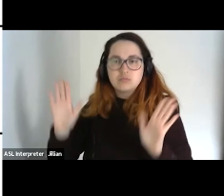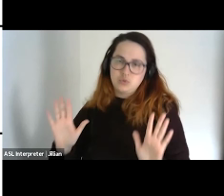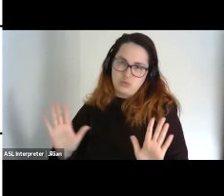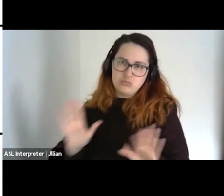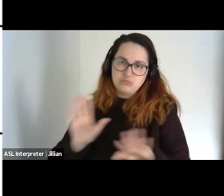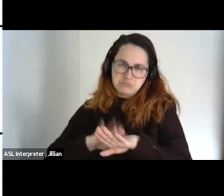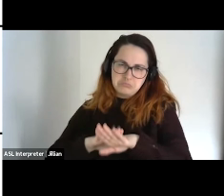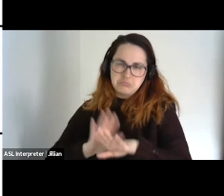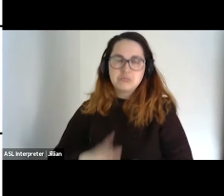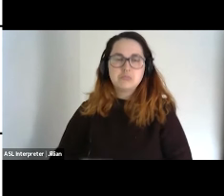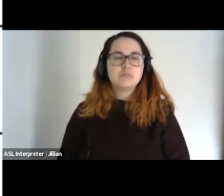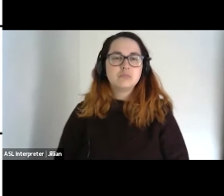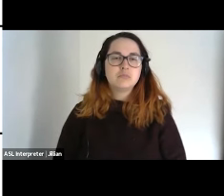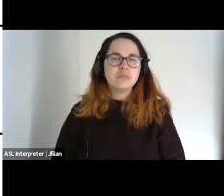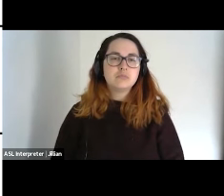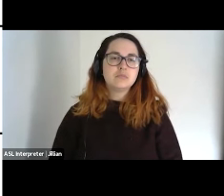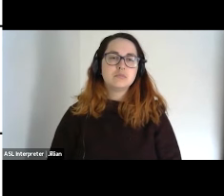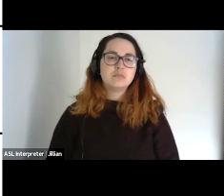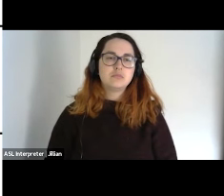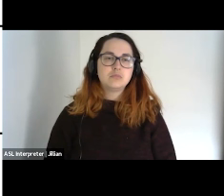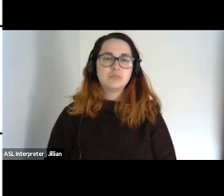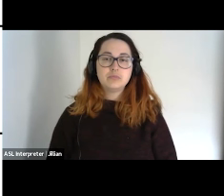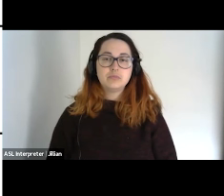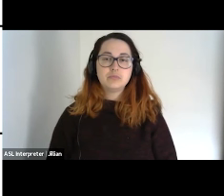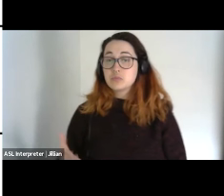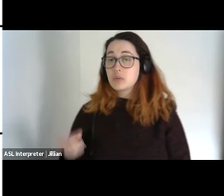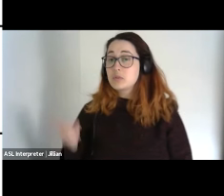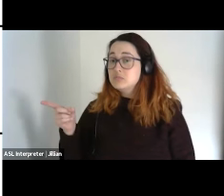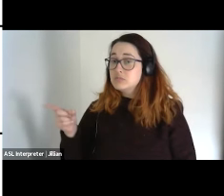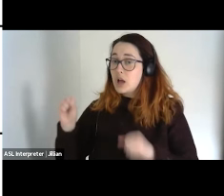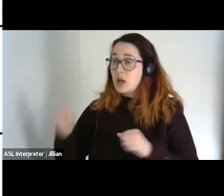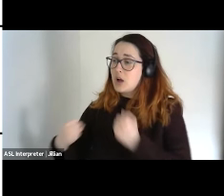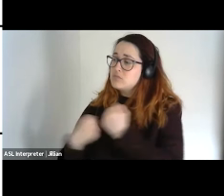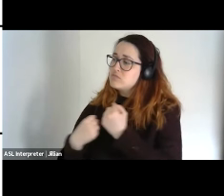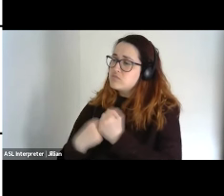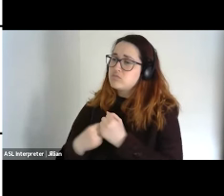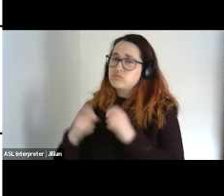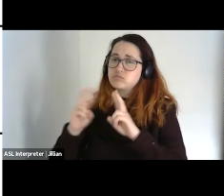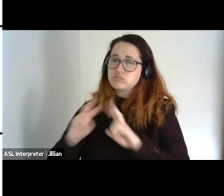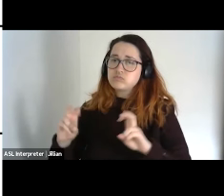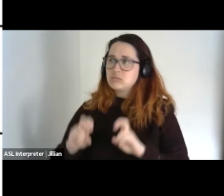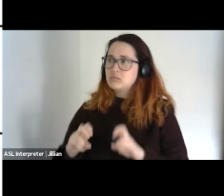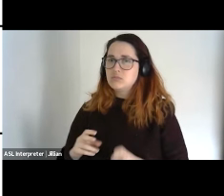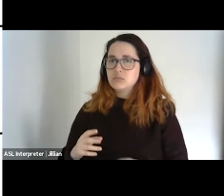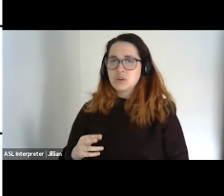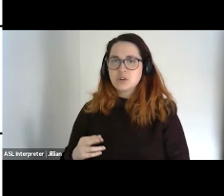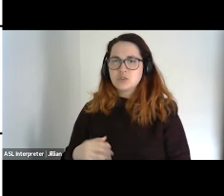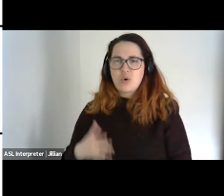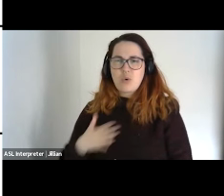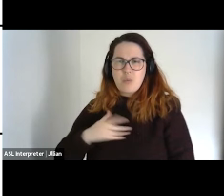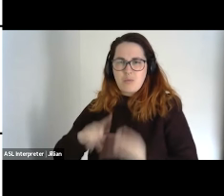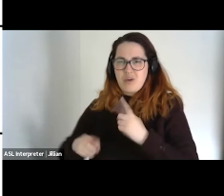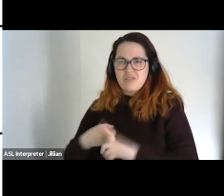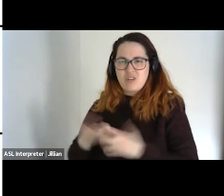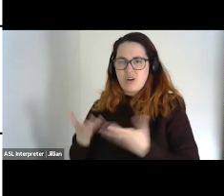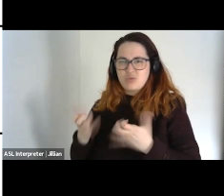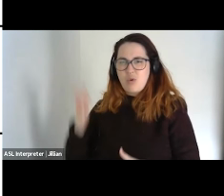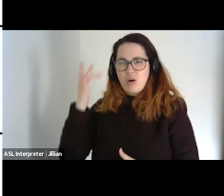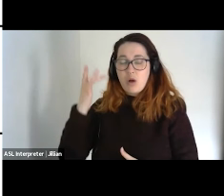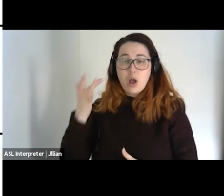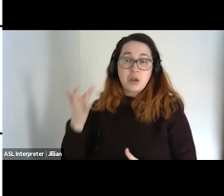that. So this person might help you to unpack that she might be tired. She may not want to go shopping. She may have